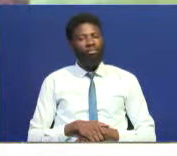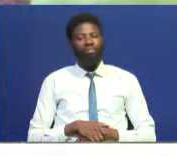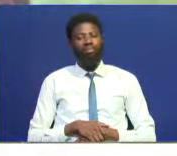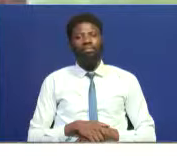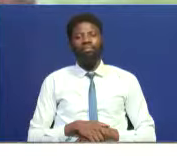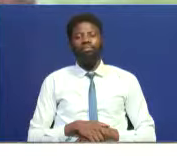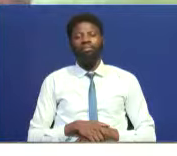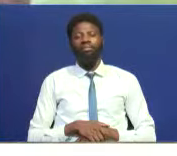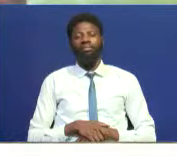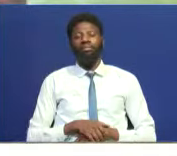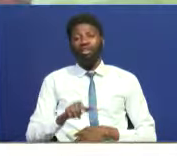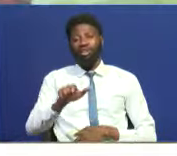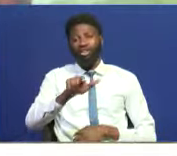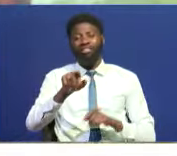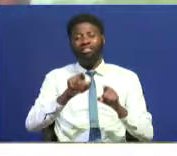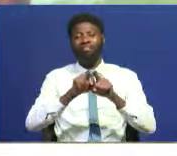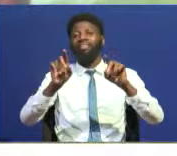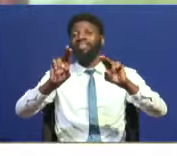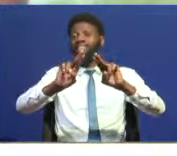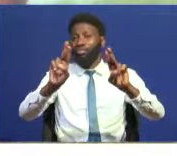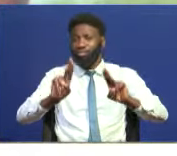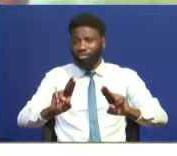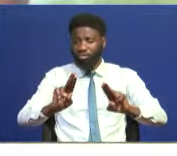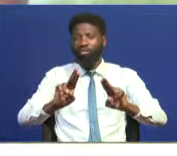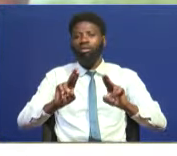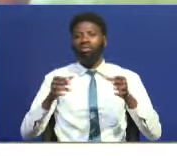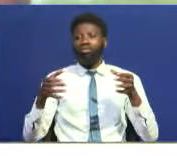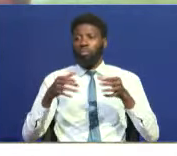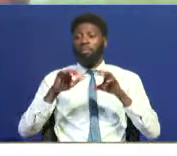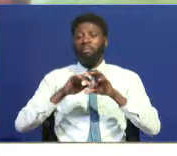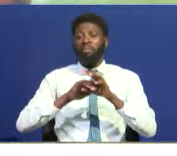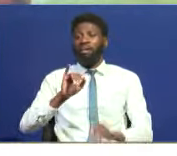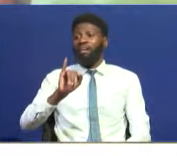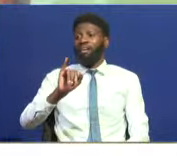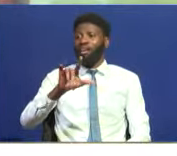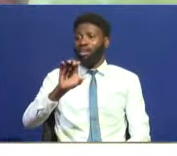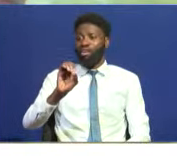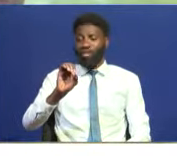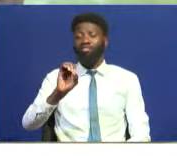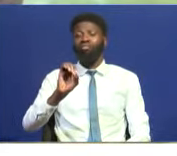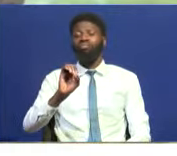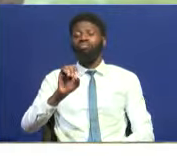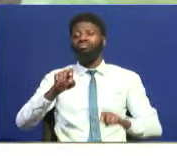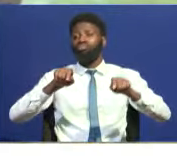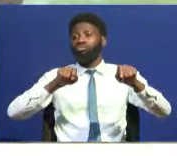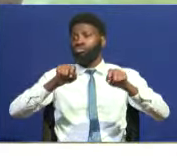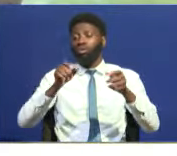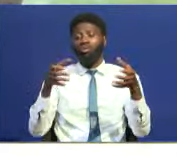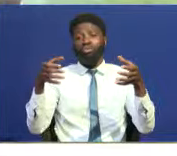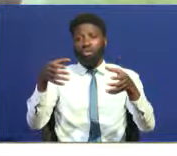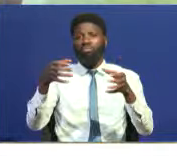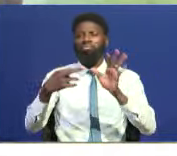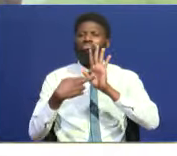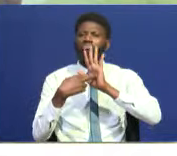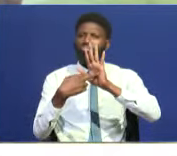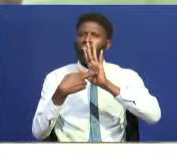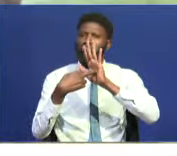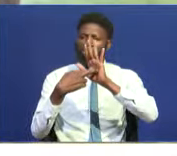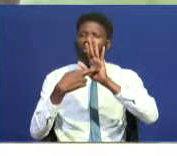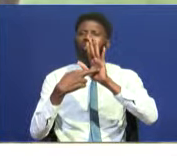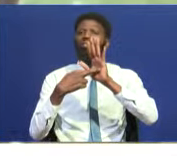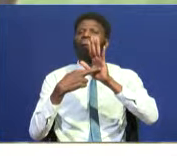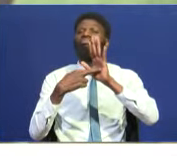ministry locally and internationally. As members of ILO governing body, they have effectively represented the country's